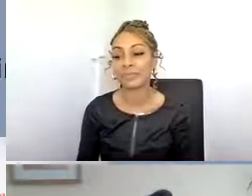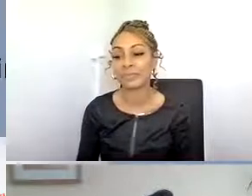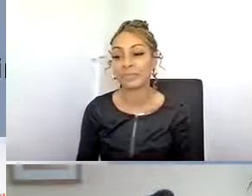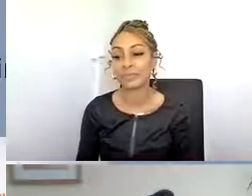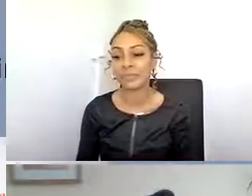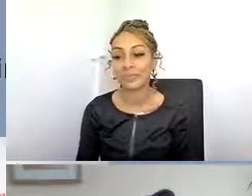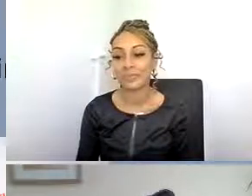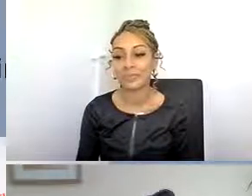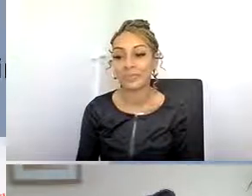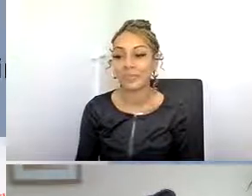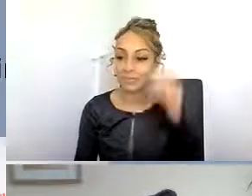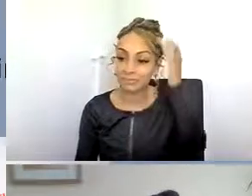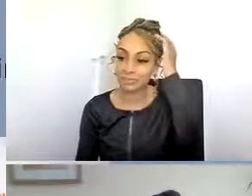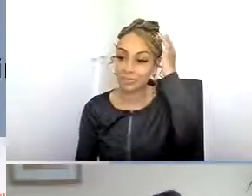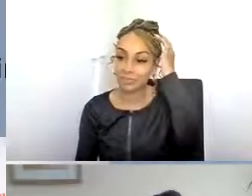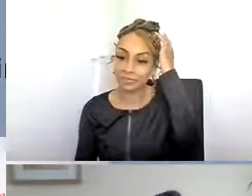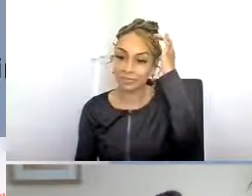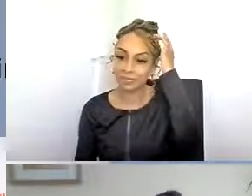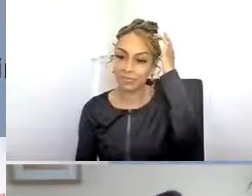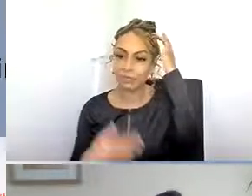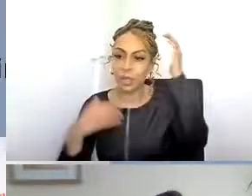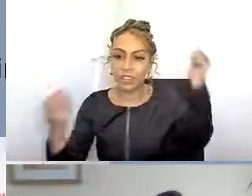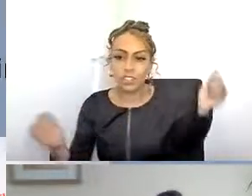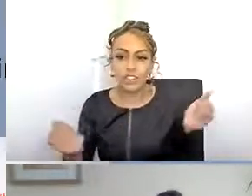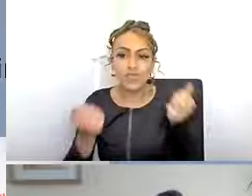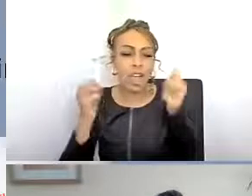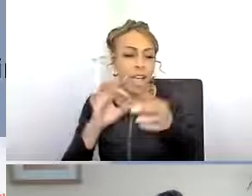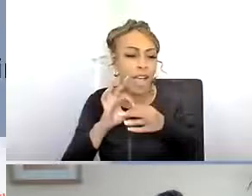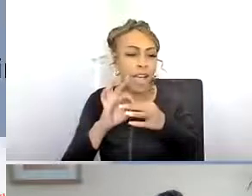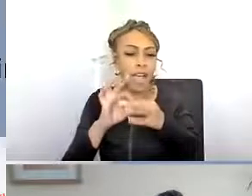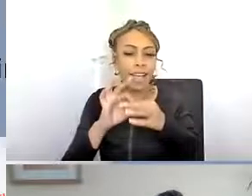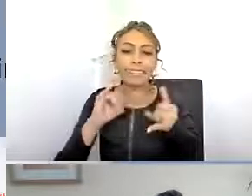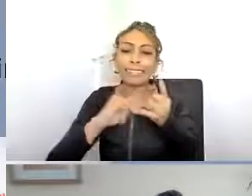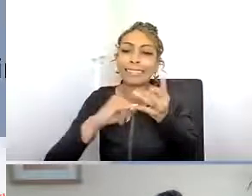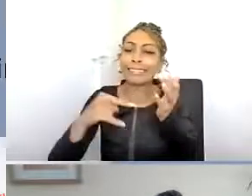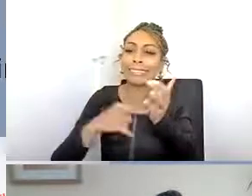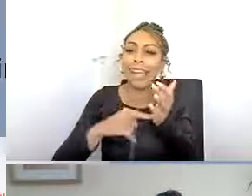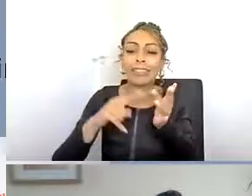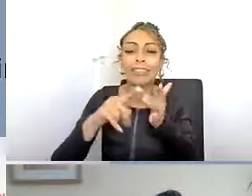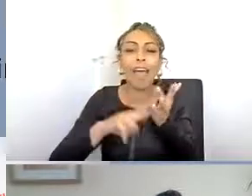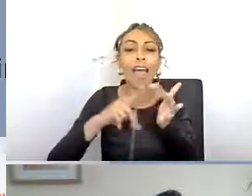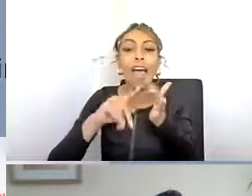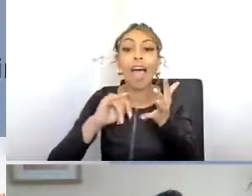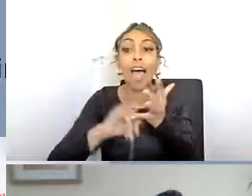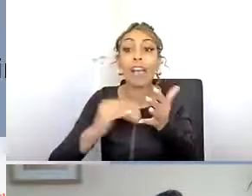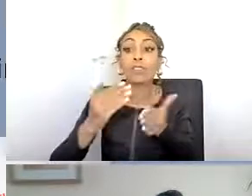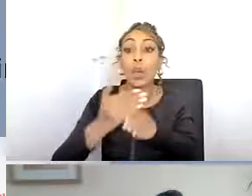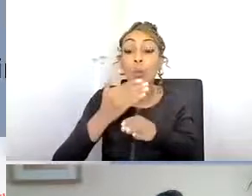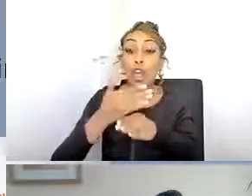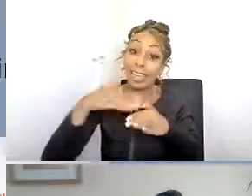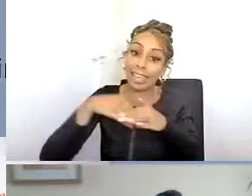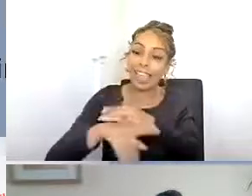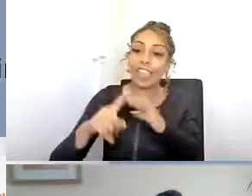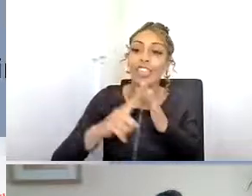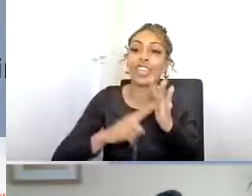And as we have such a strong holding of St Ives works in the Germa Collection, Nicola